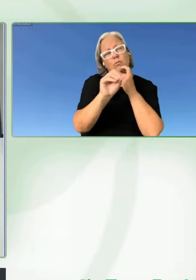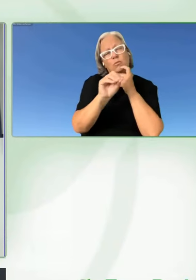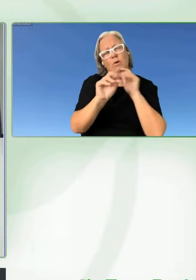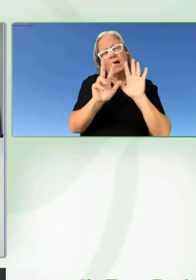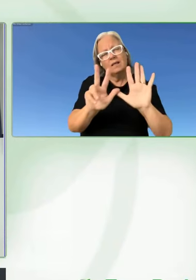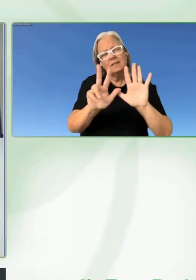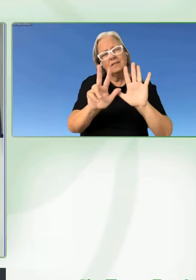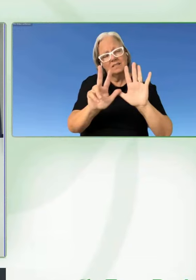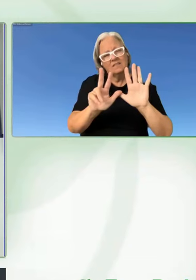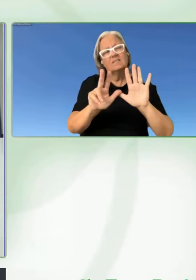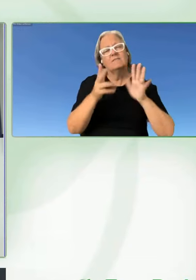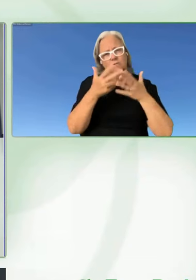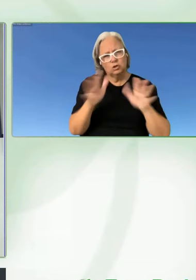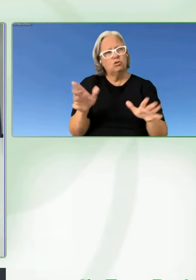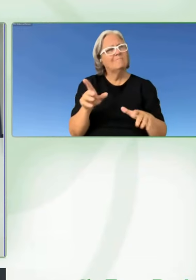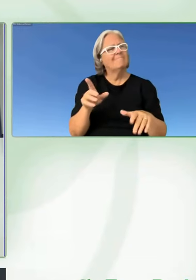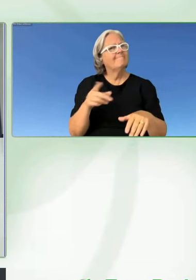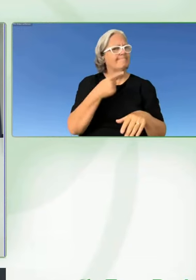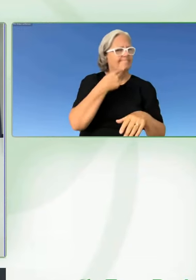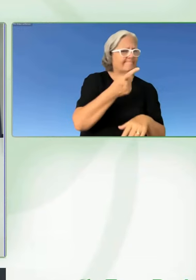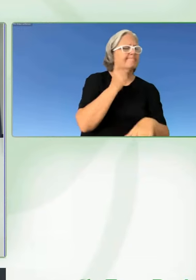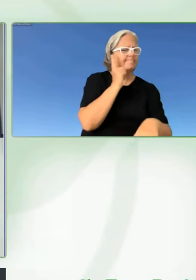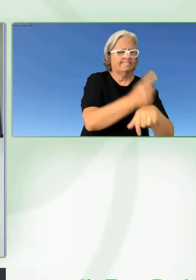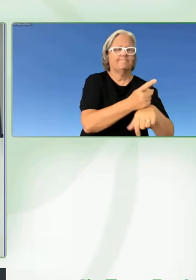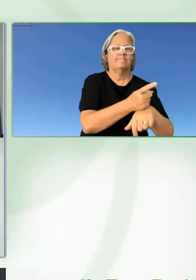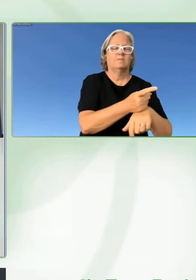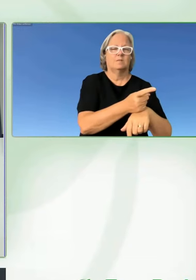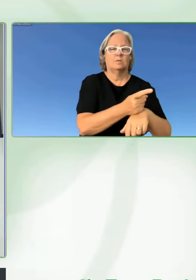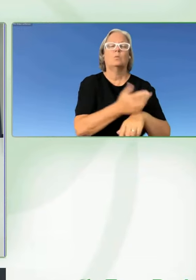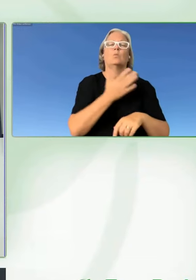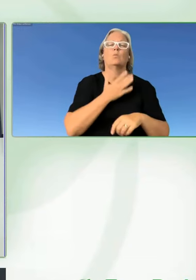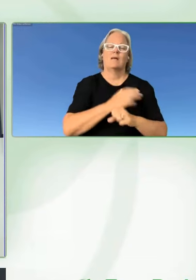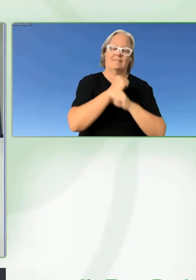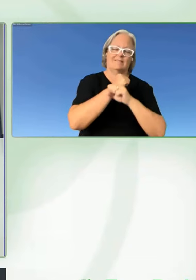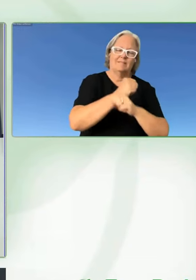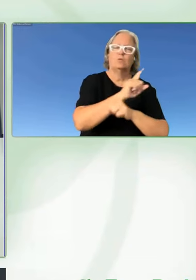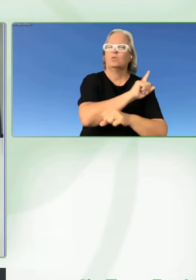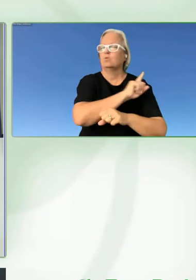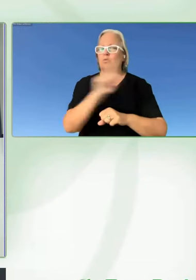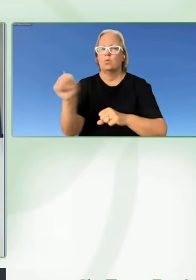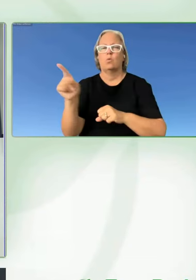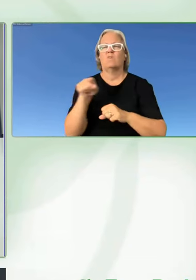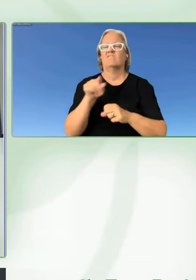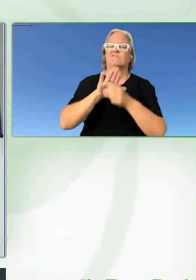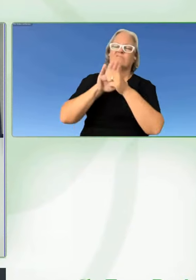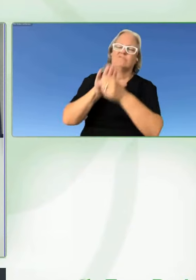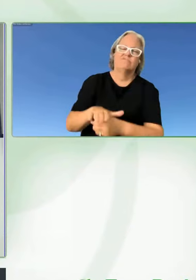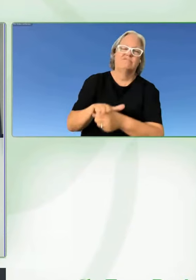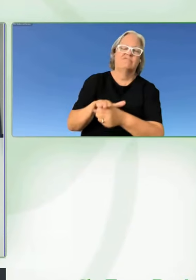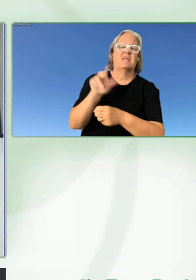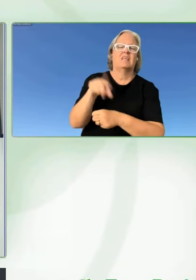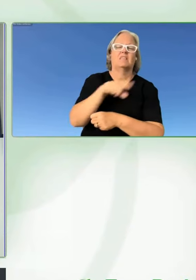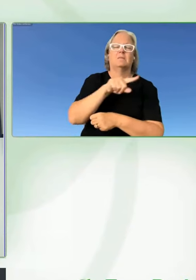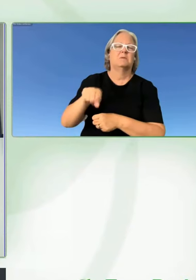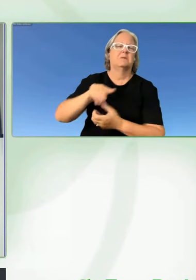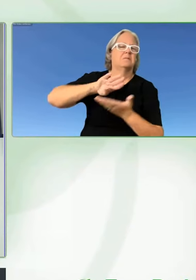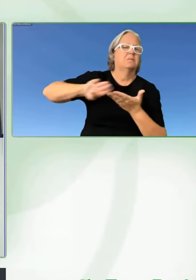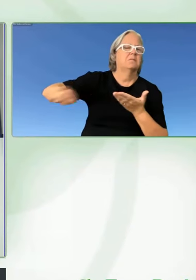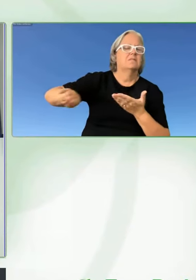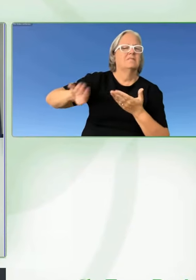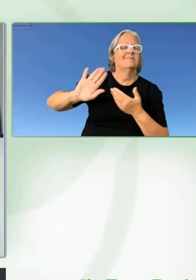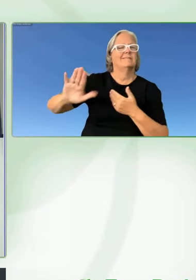and its objective is to extend the protection against discrimination based inter alia on disability in the